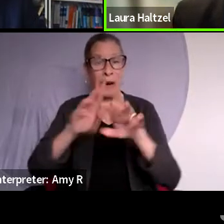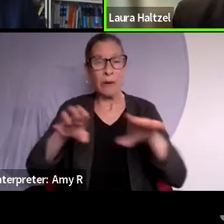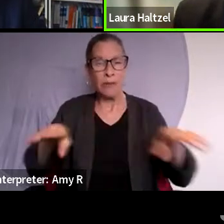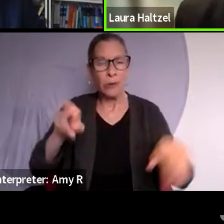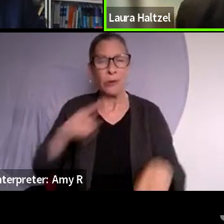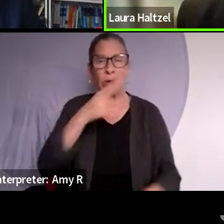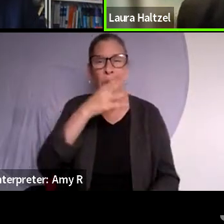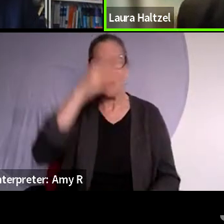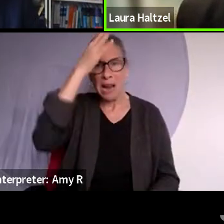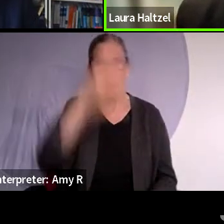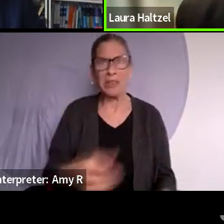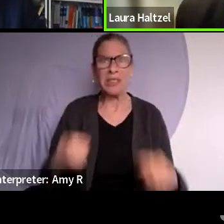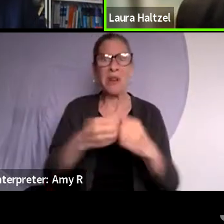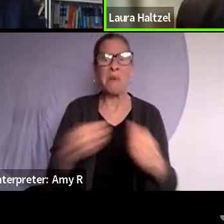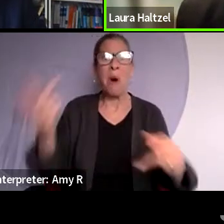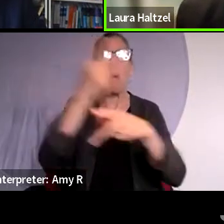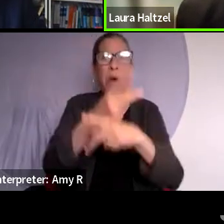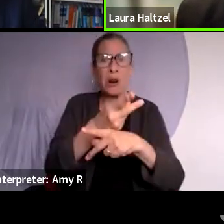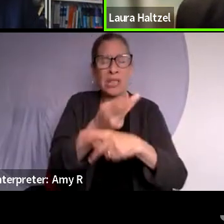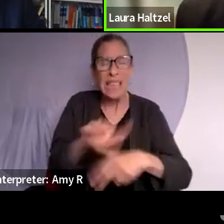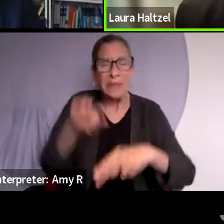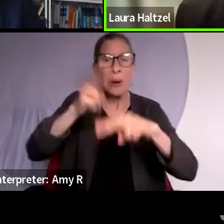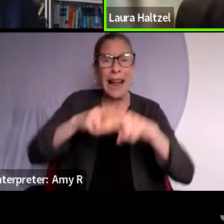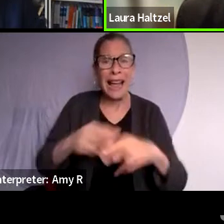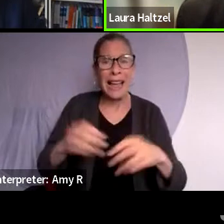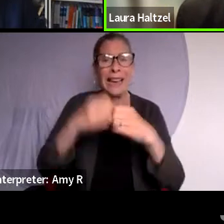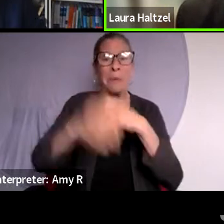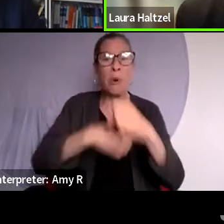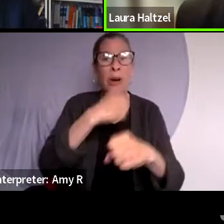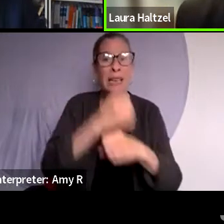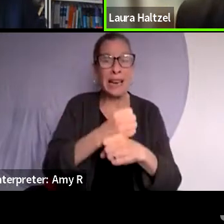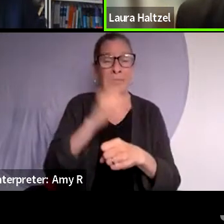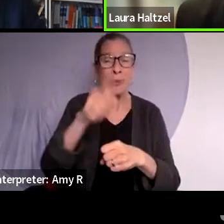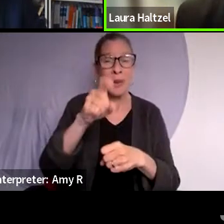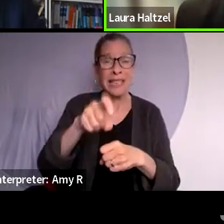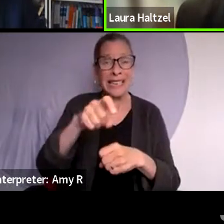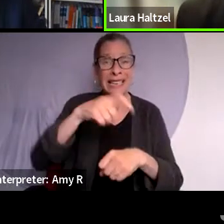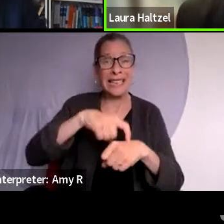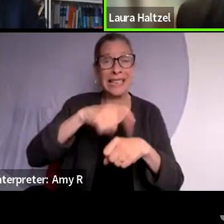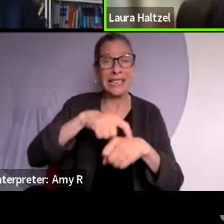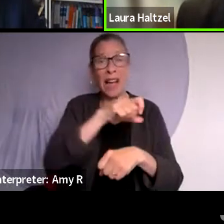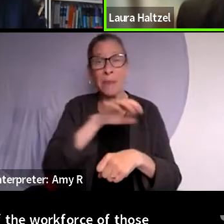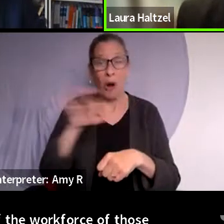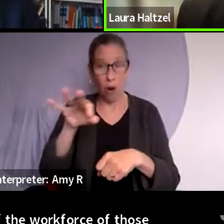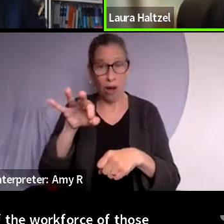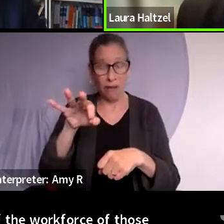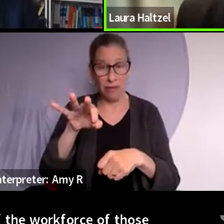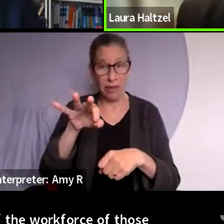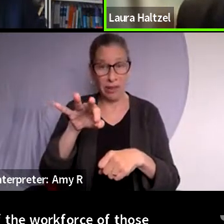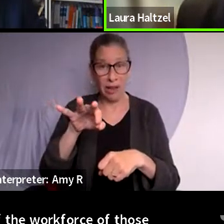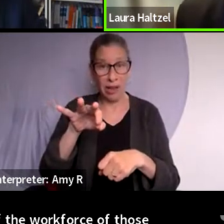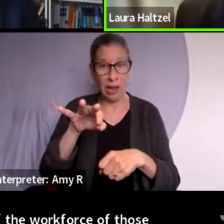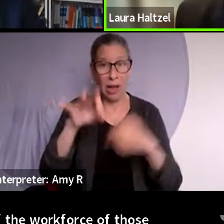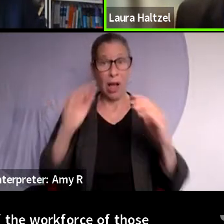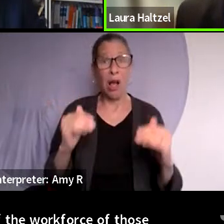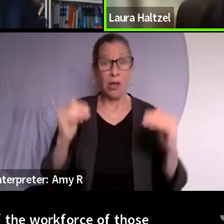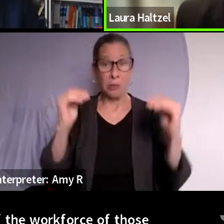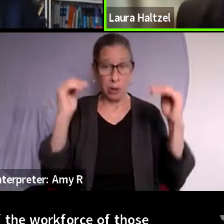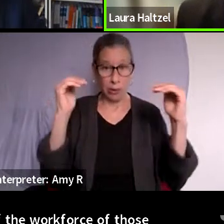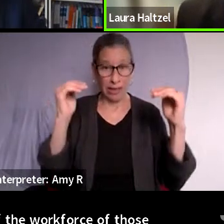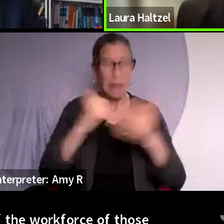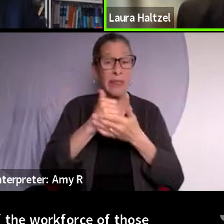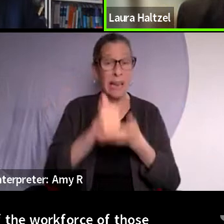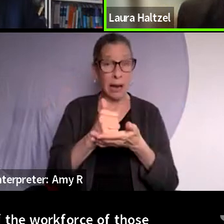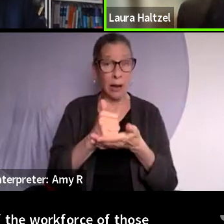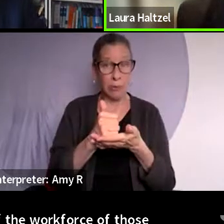greater degree if you're adding additional years where they may have had to take time out of that formula. The progressivity obviously helps